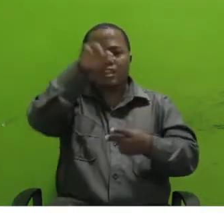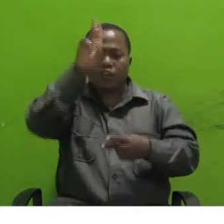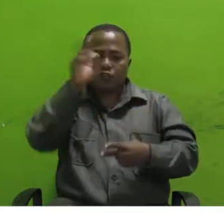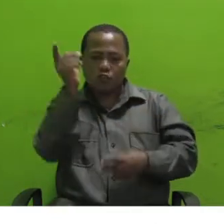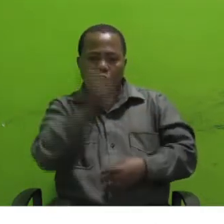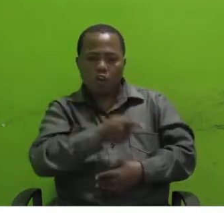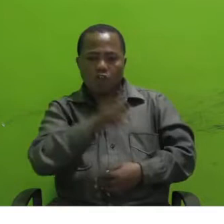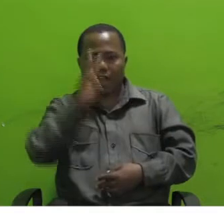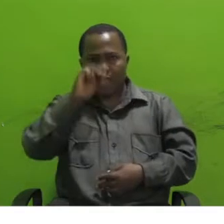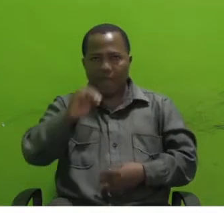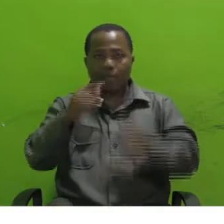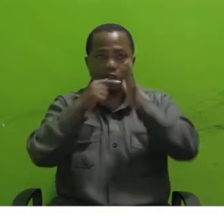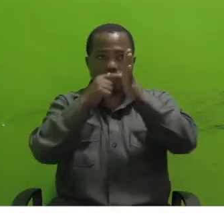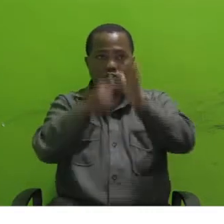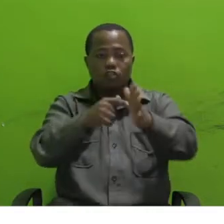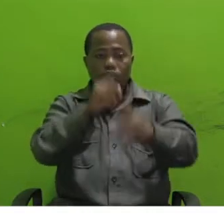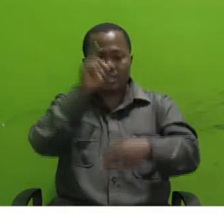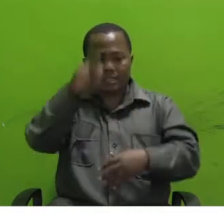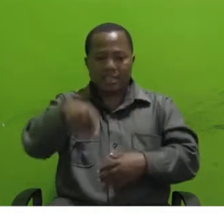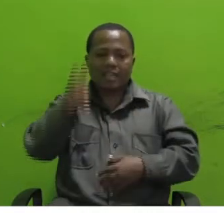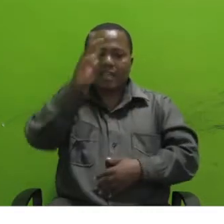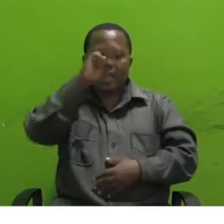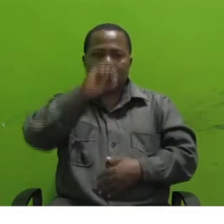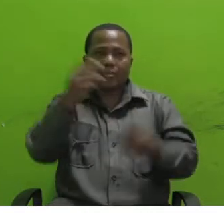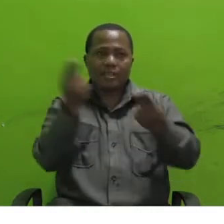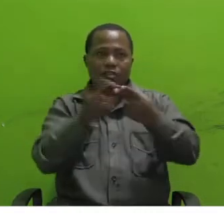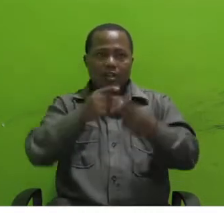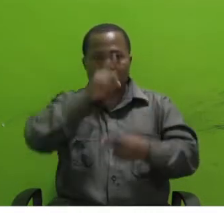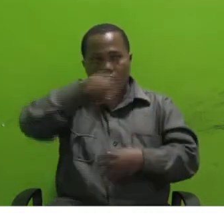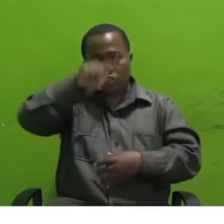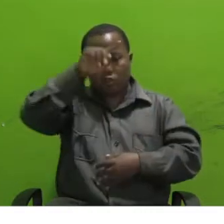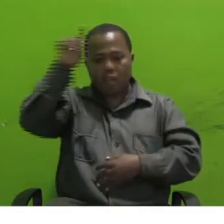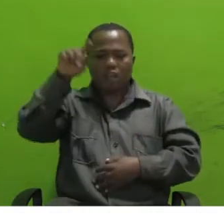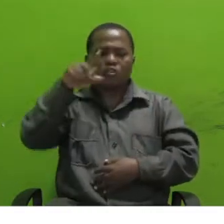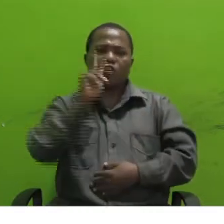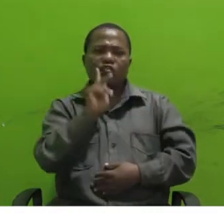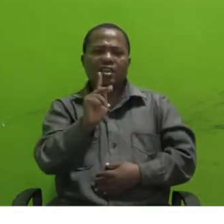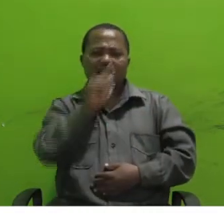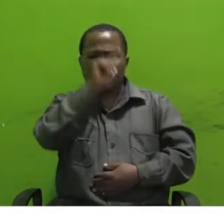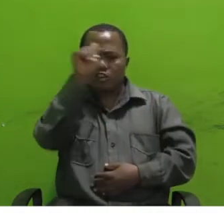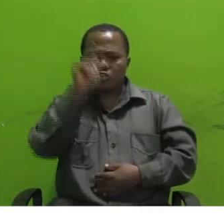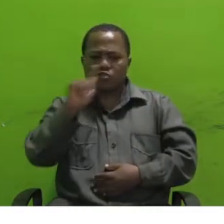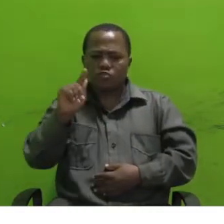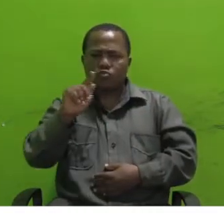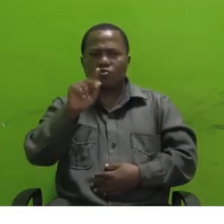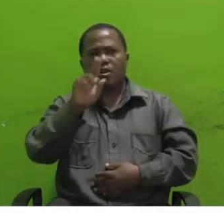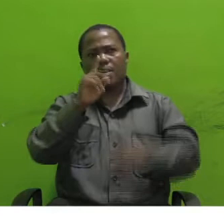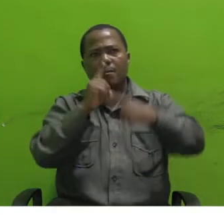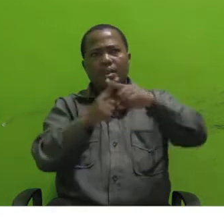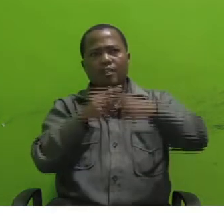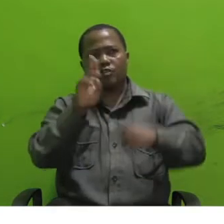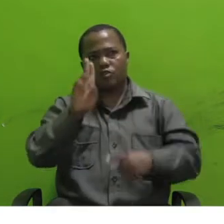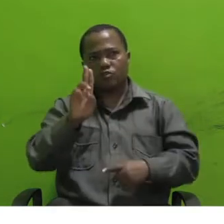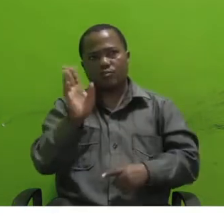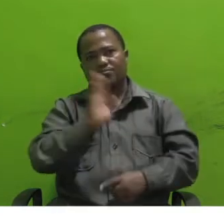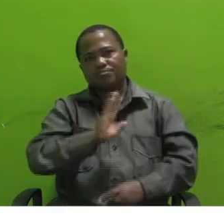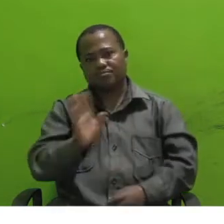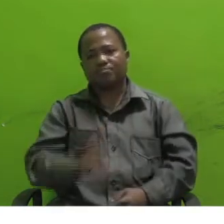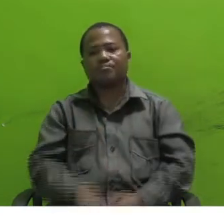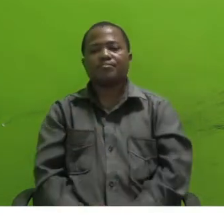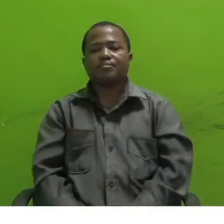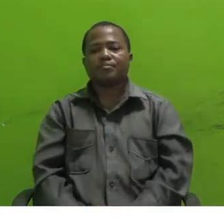of U/m, show that m is equal to square root of K squared plus U.